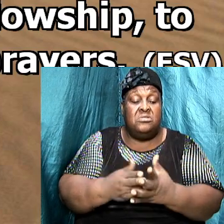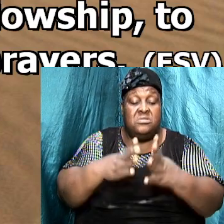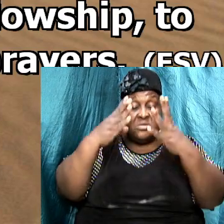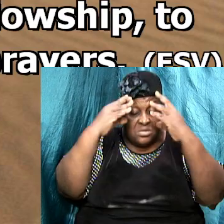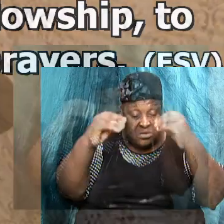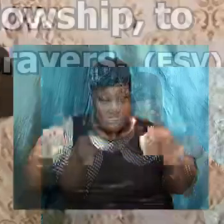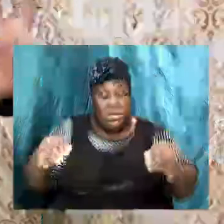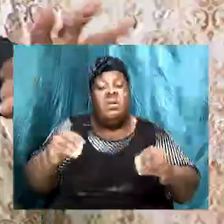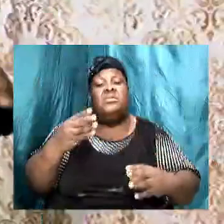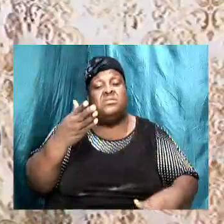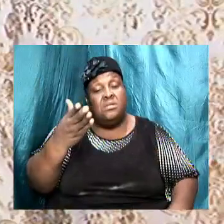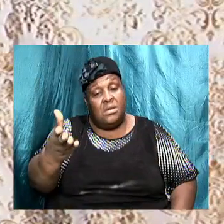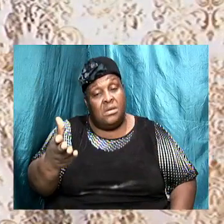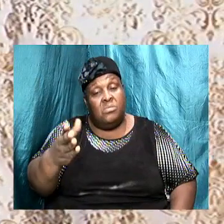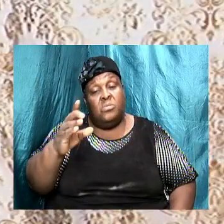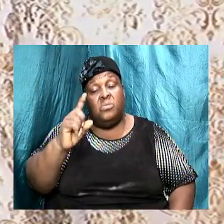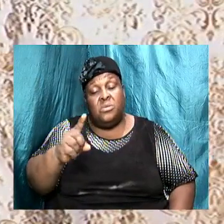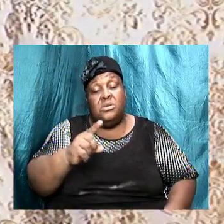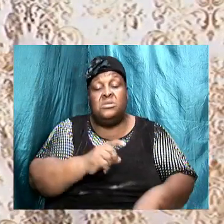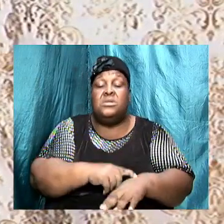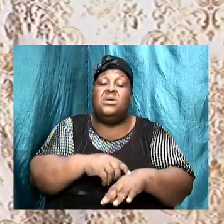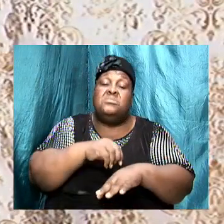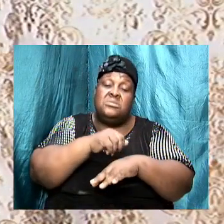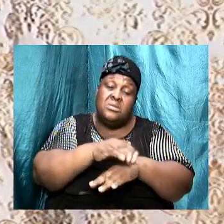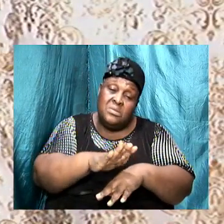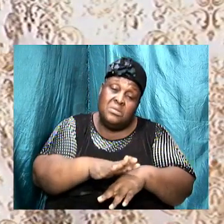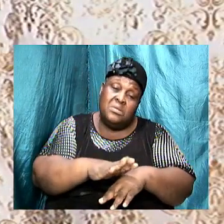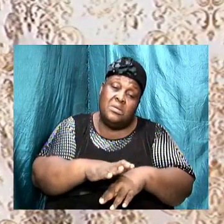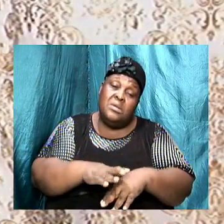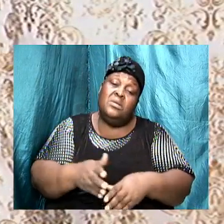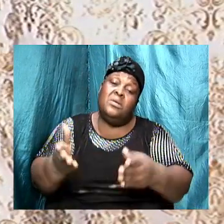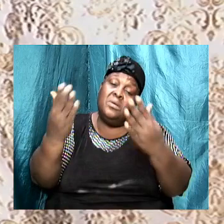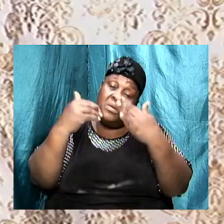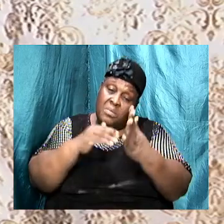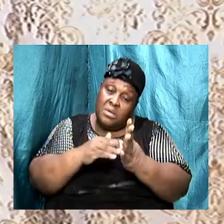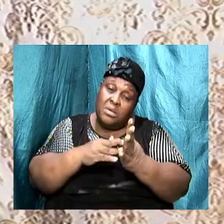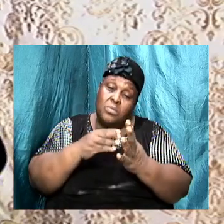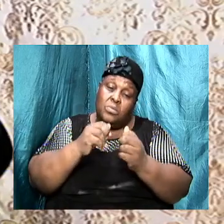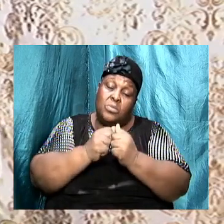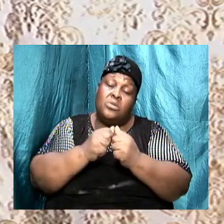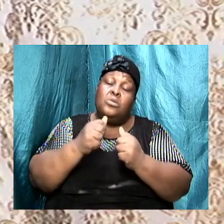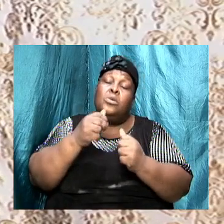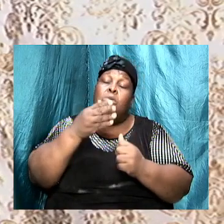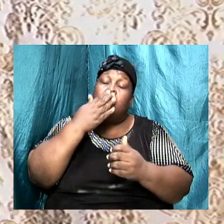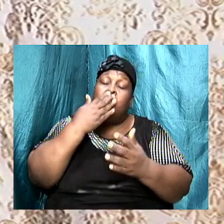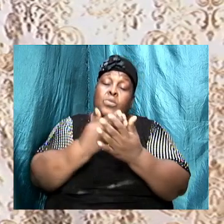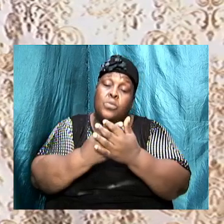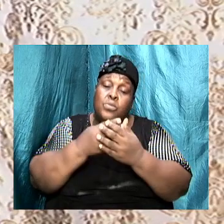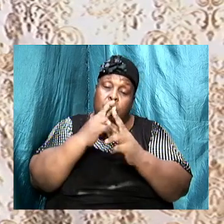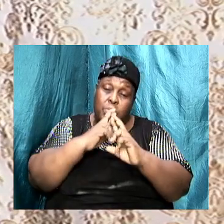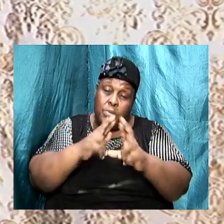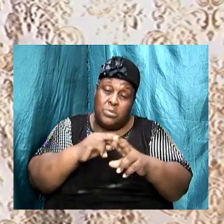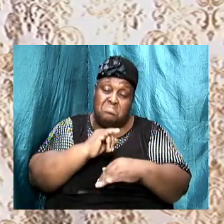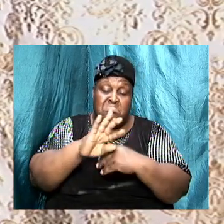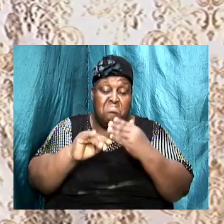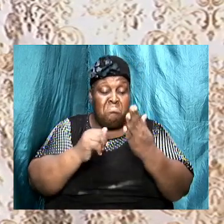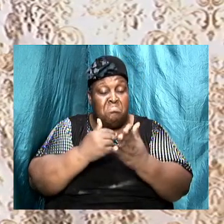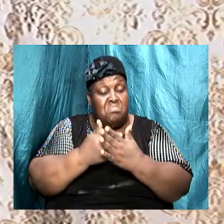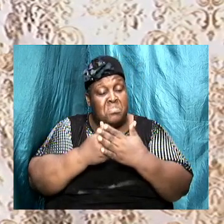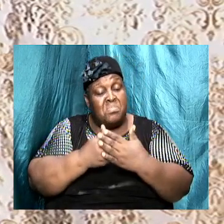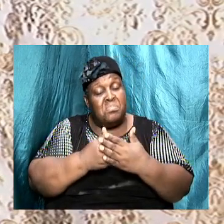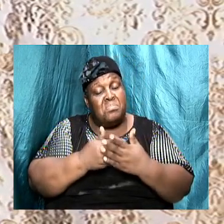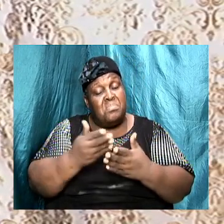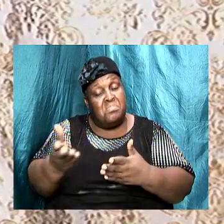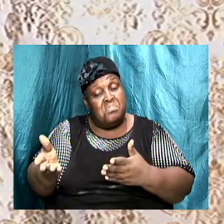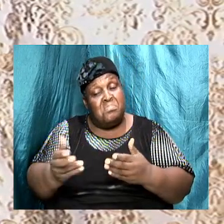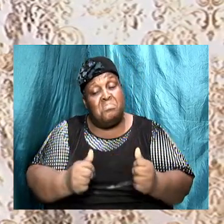One of the time he sent them out and they came back with good reports. And all that he did for the